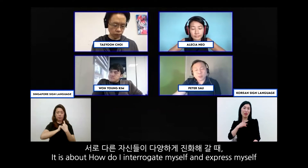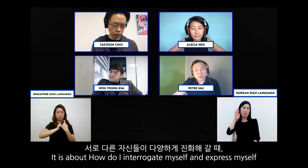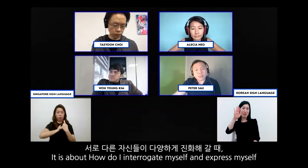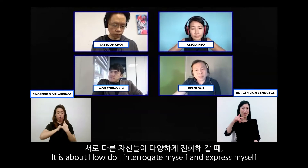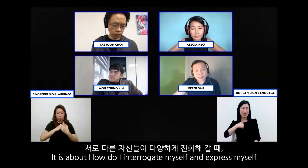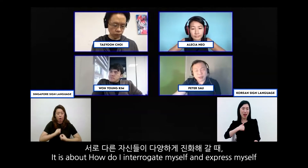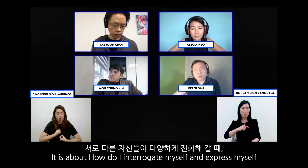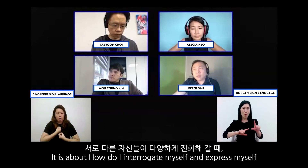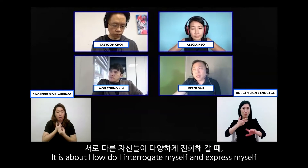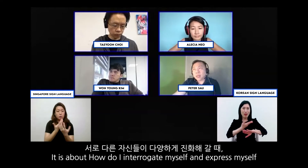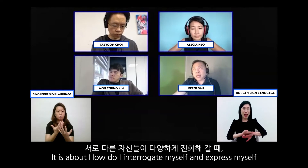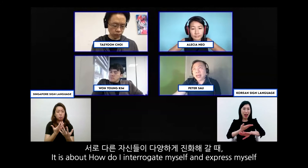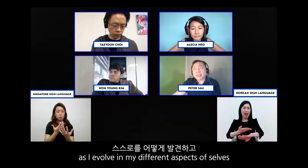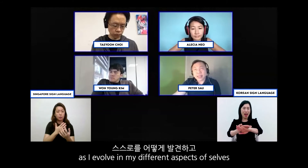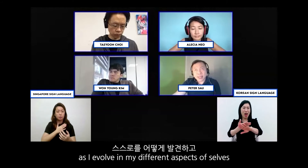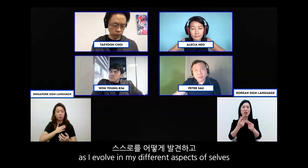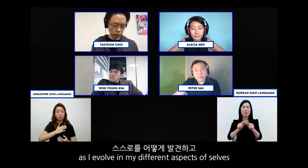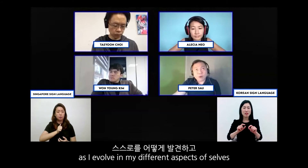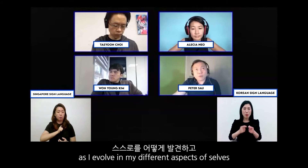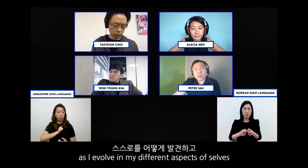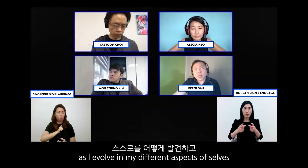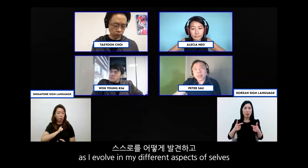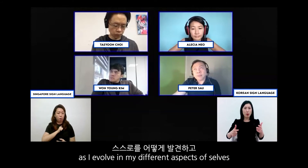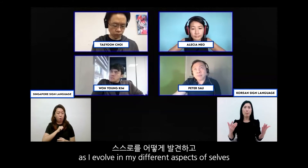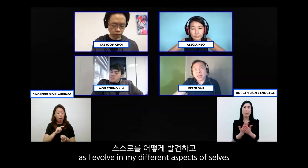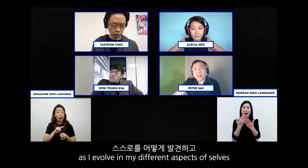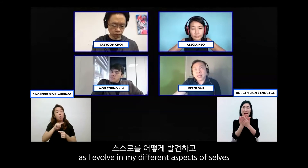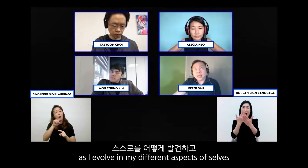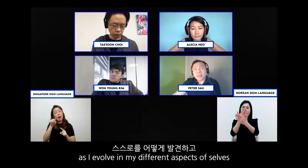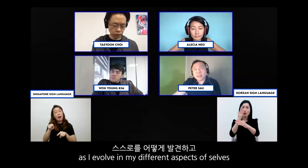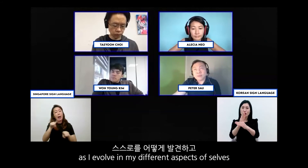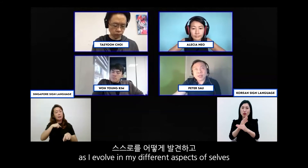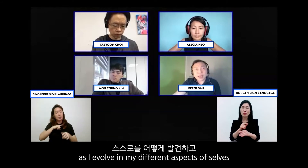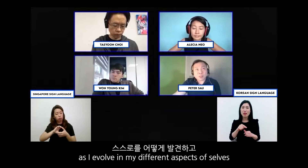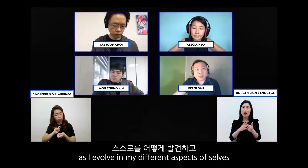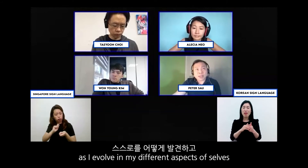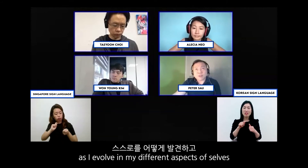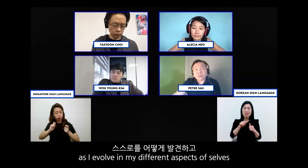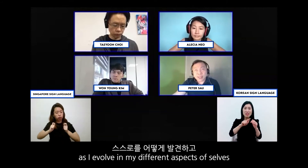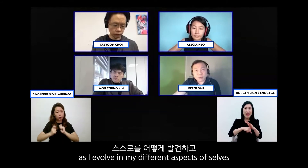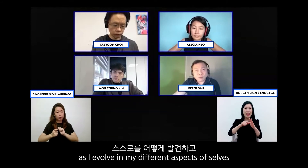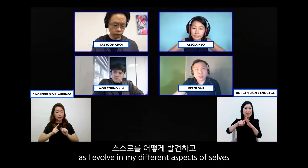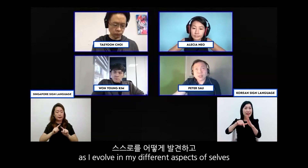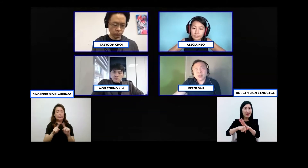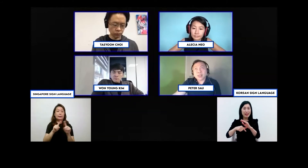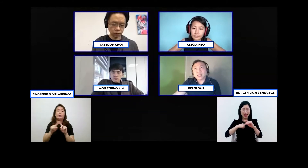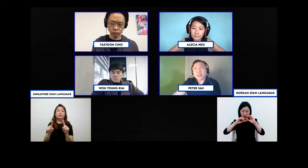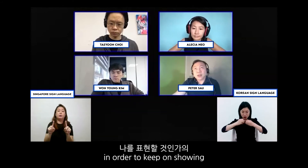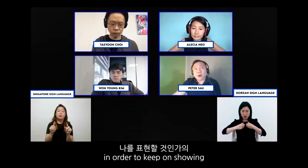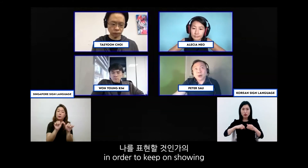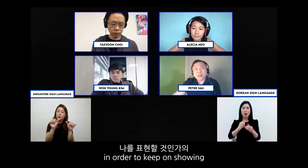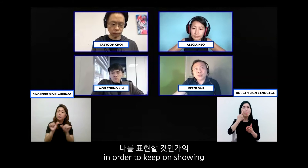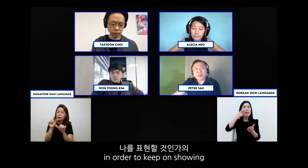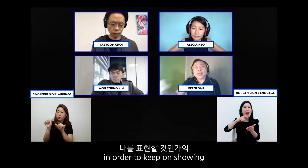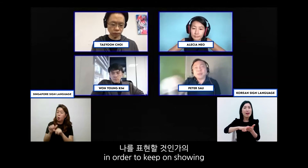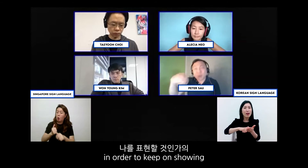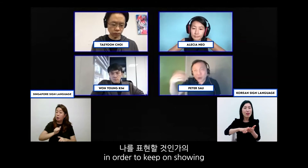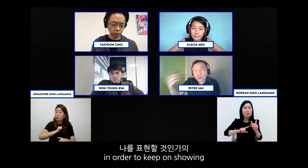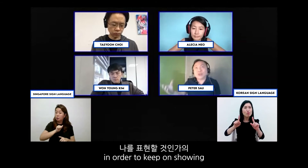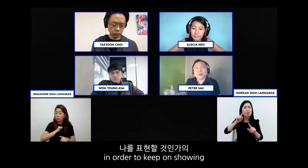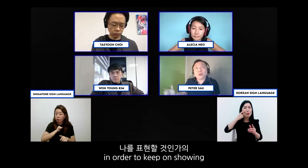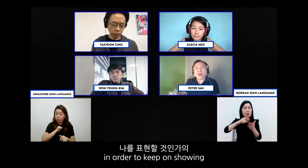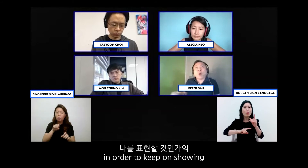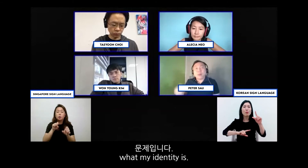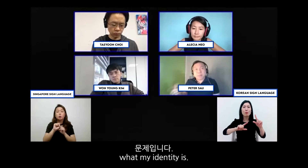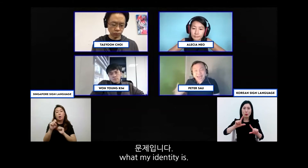and express myself as I evolve in my different aspects of selves in order to keep